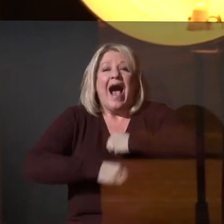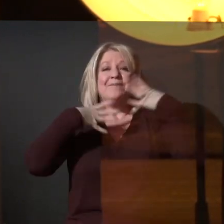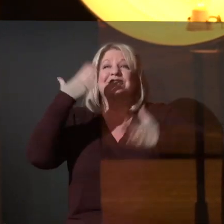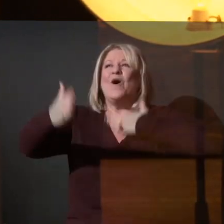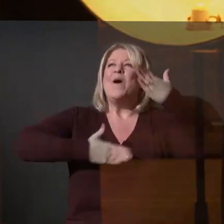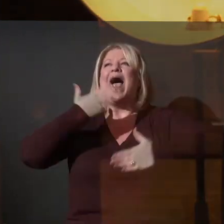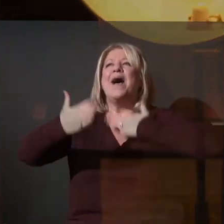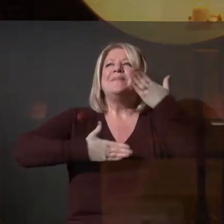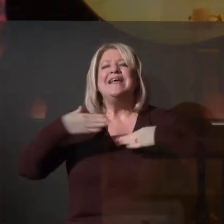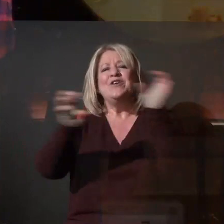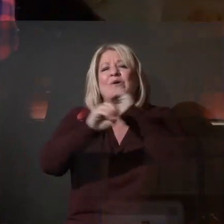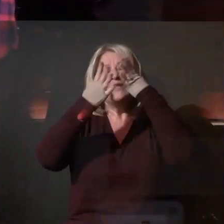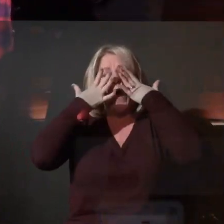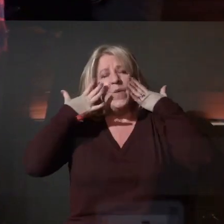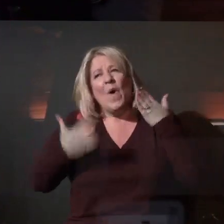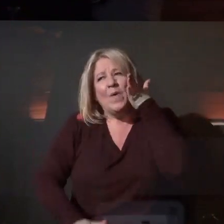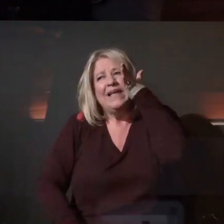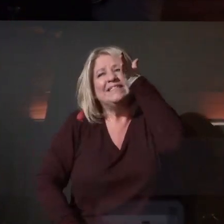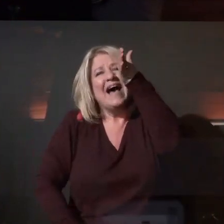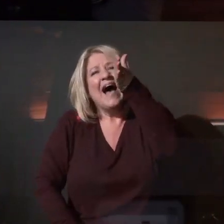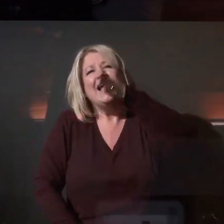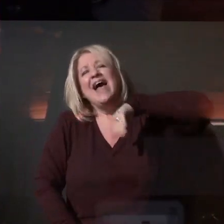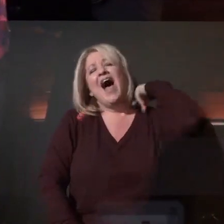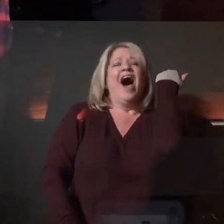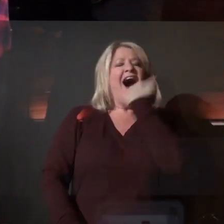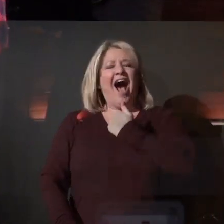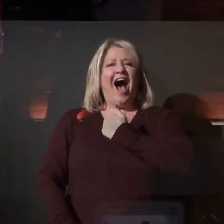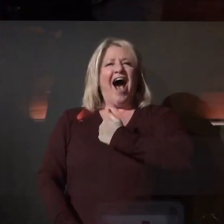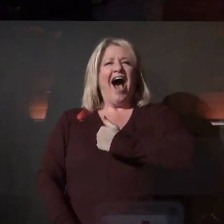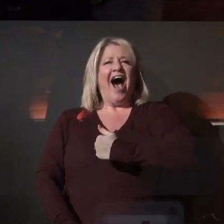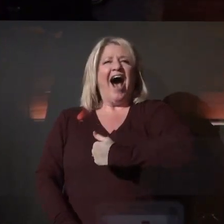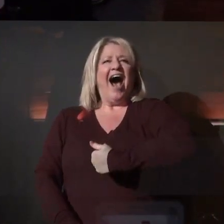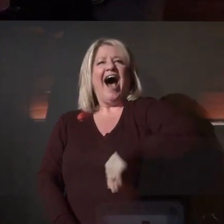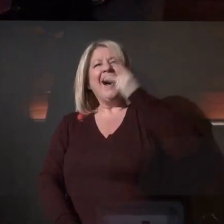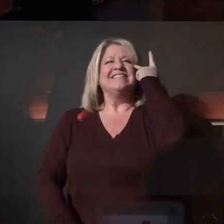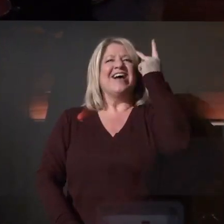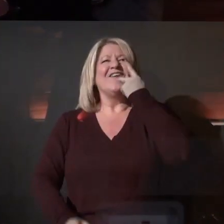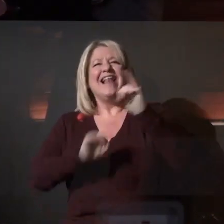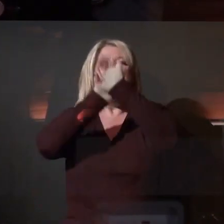Sorrow inside.